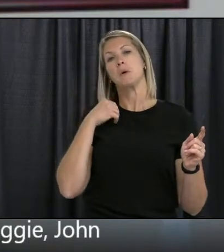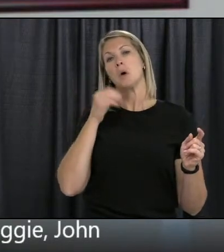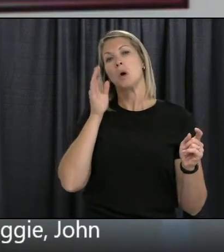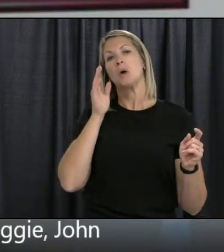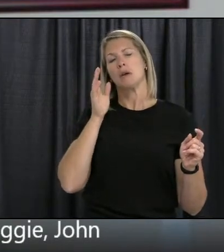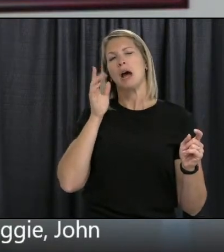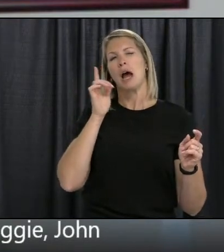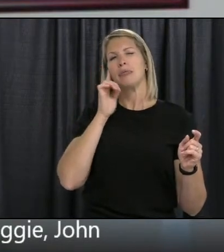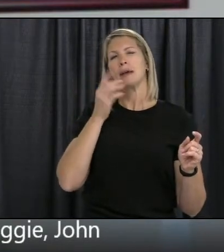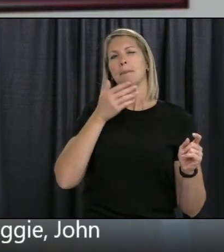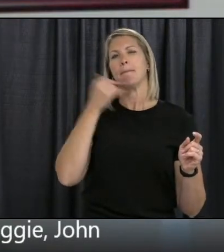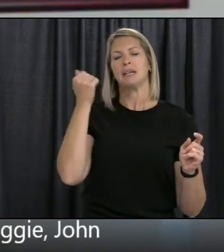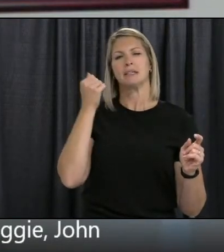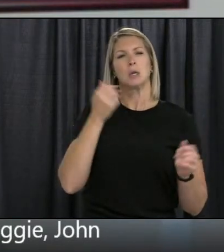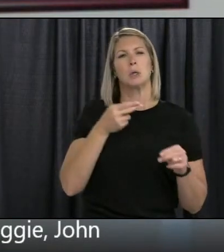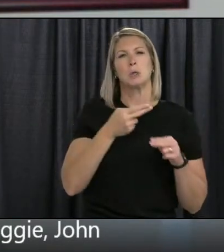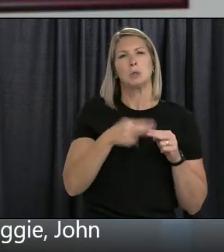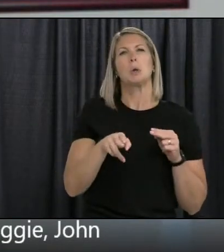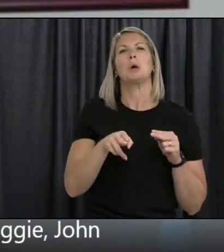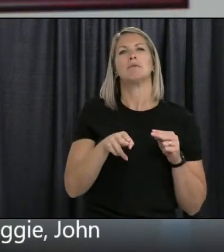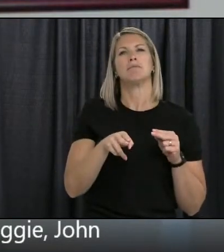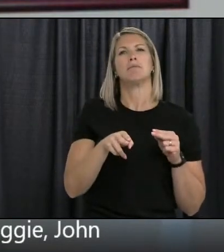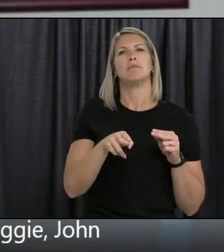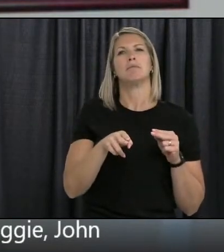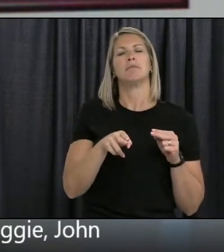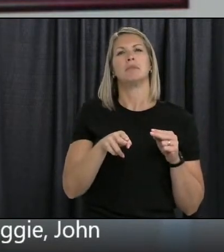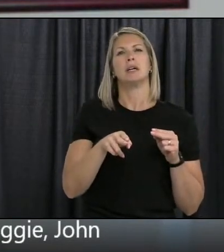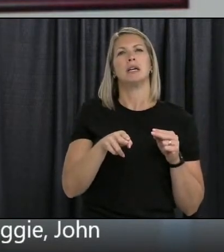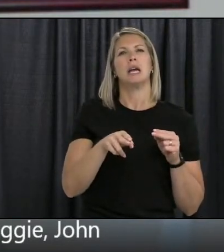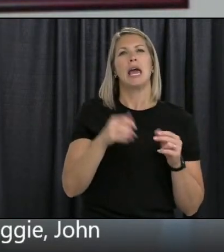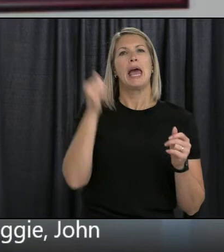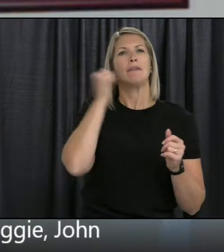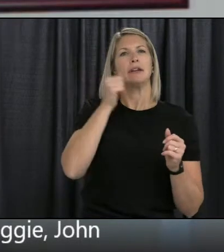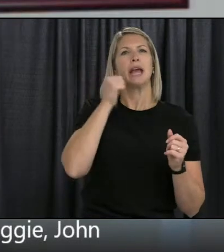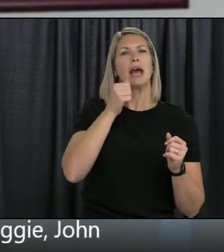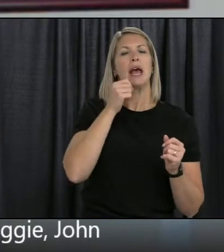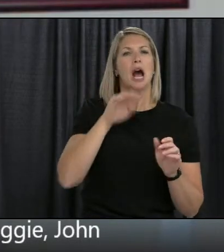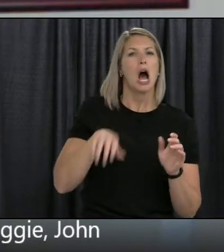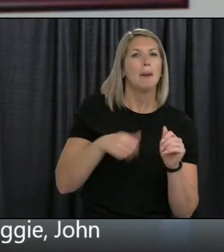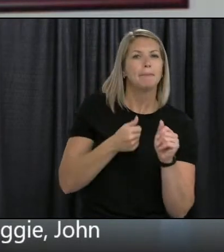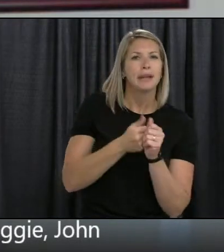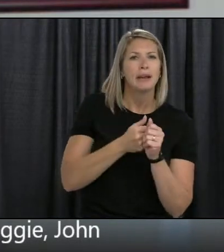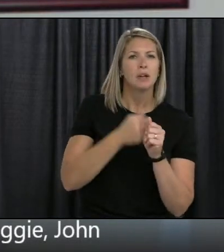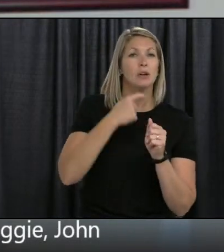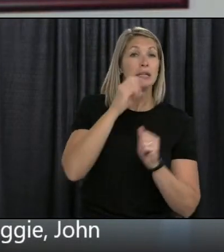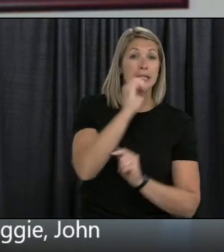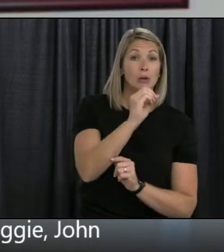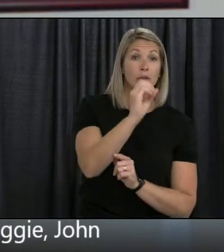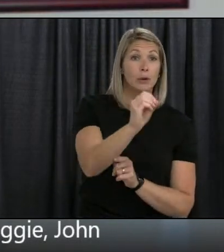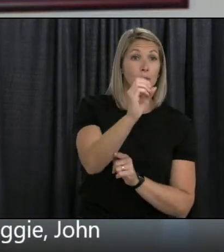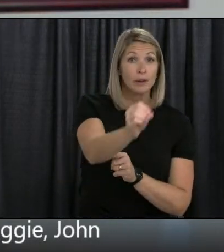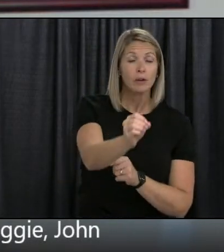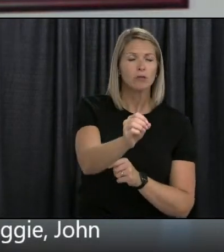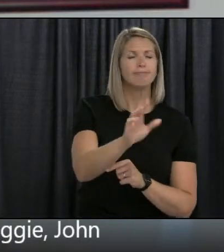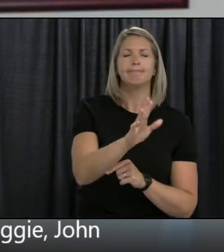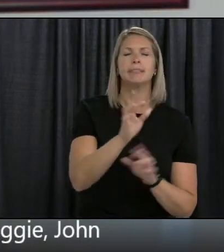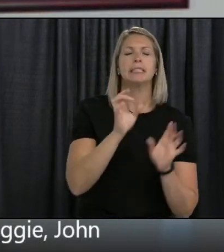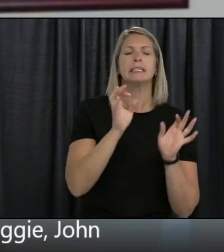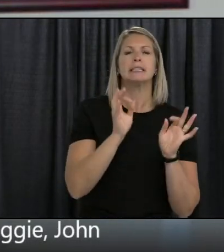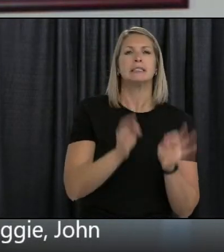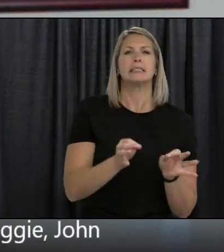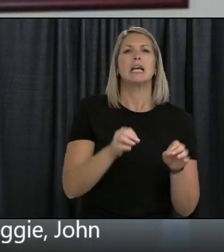concentrate on other duties, we have decided not to issue daily releases on a go-forward basis now, unless there